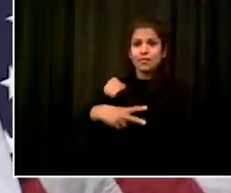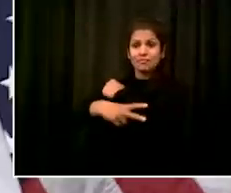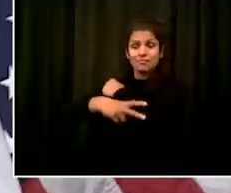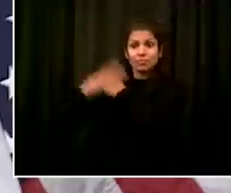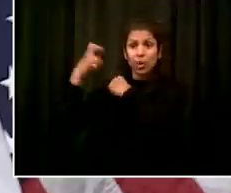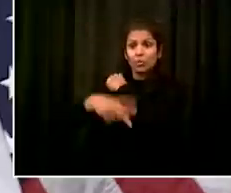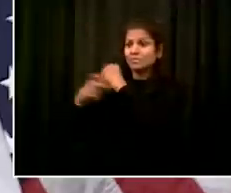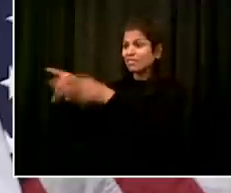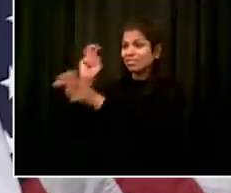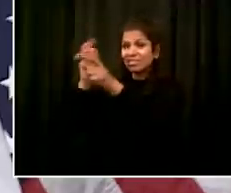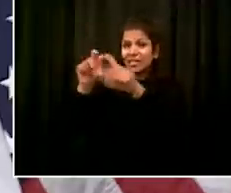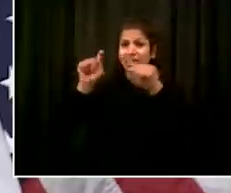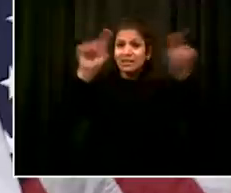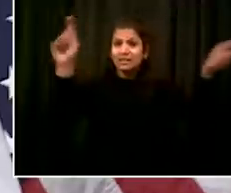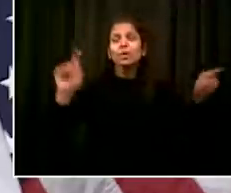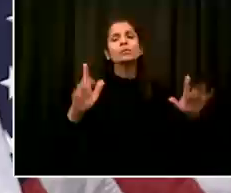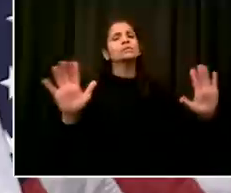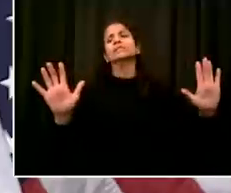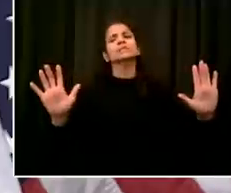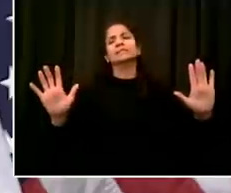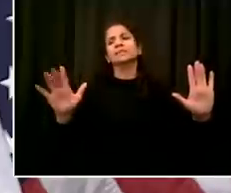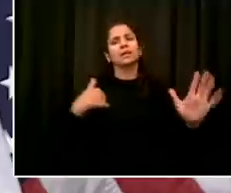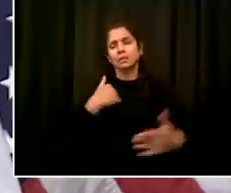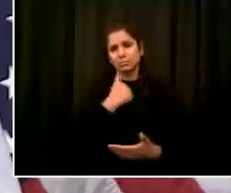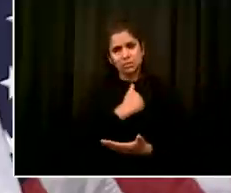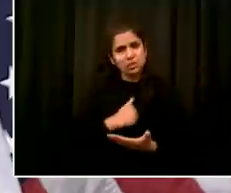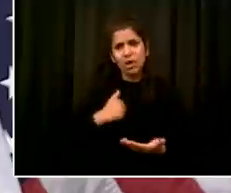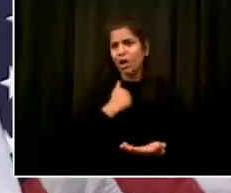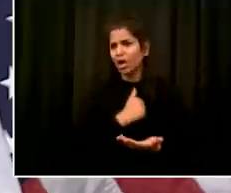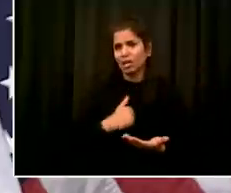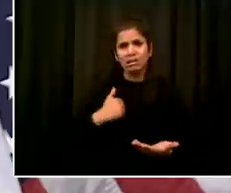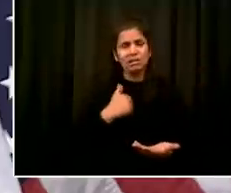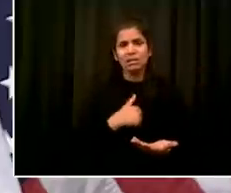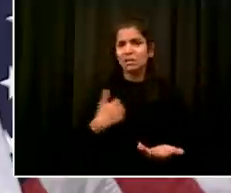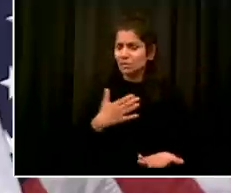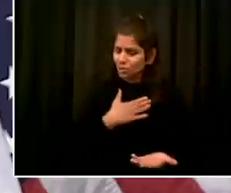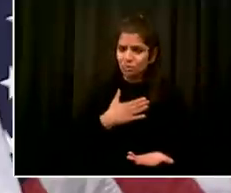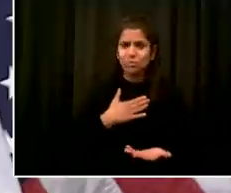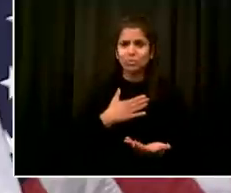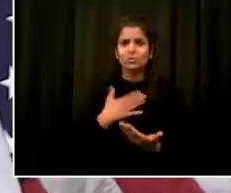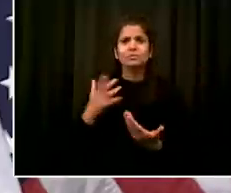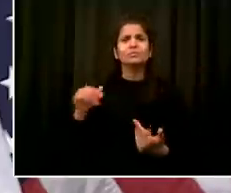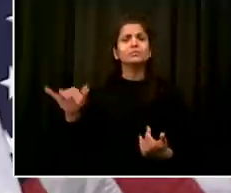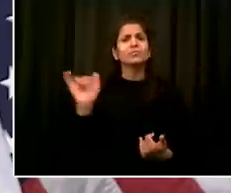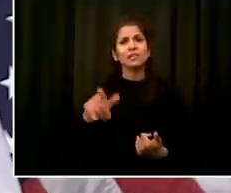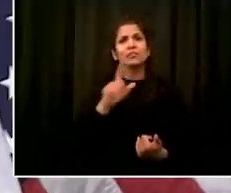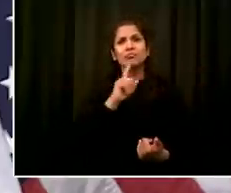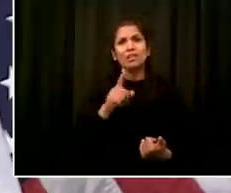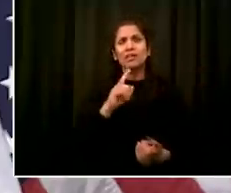manufacturing, wholesale, and retail that can do curbside pickup and pick up in the store.